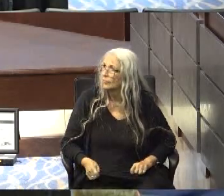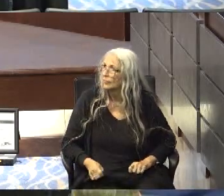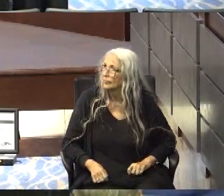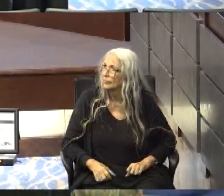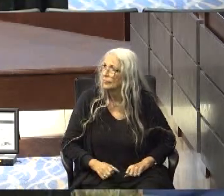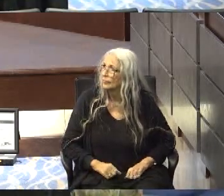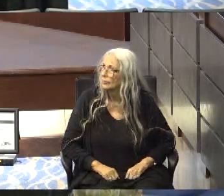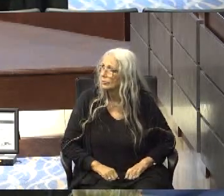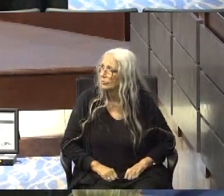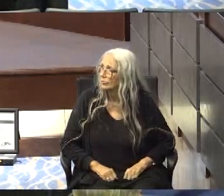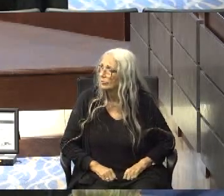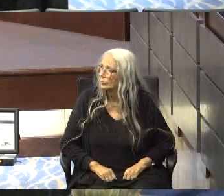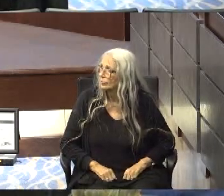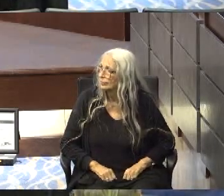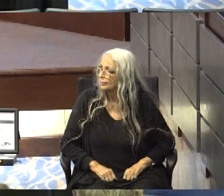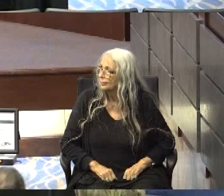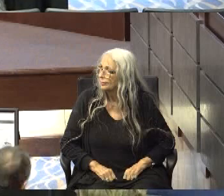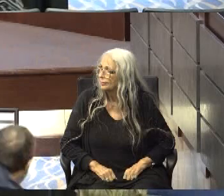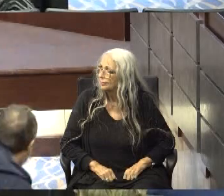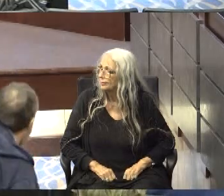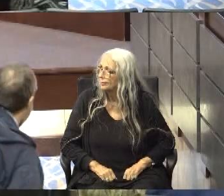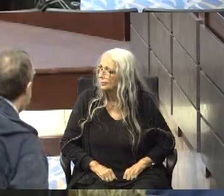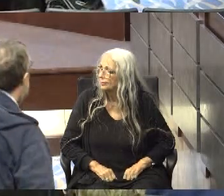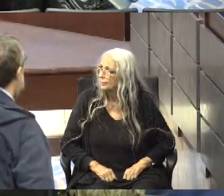at 5:55.